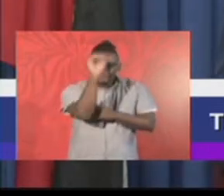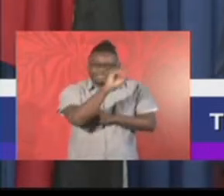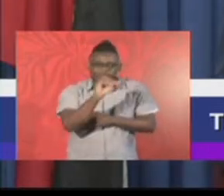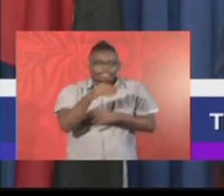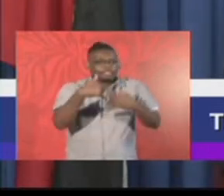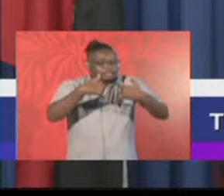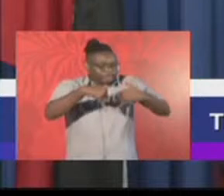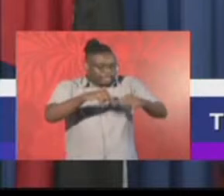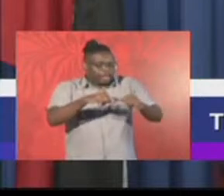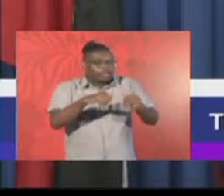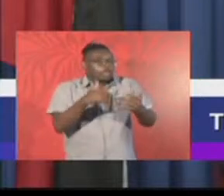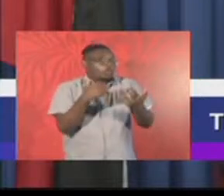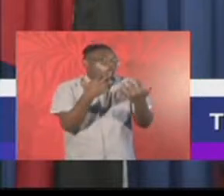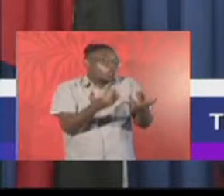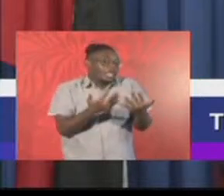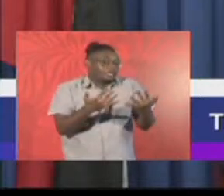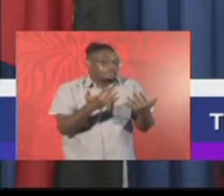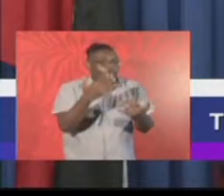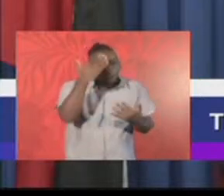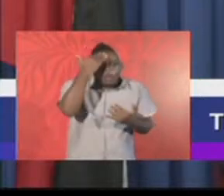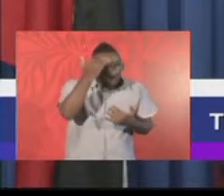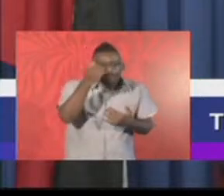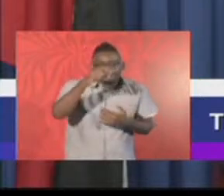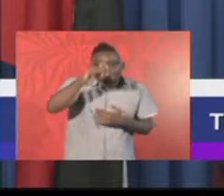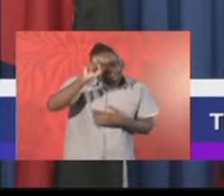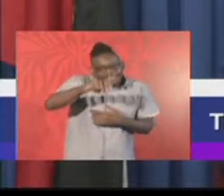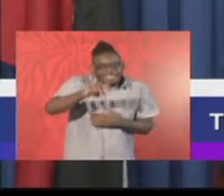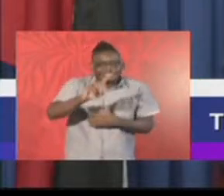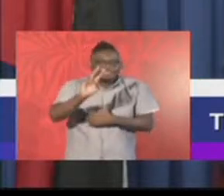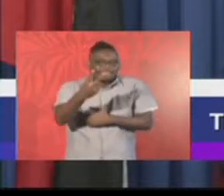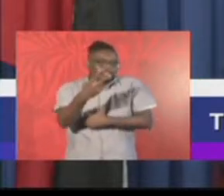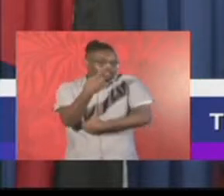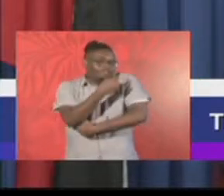first dose is only a part of the process.